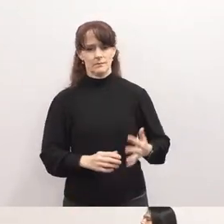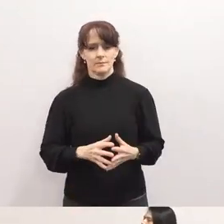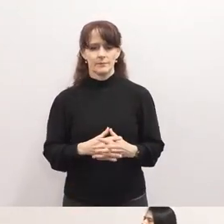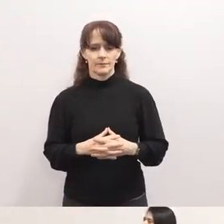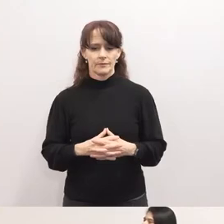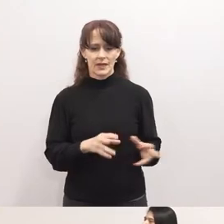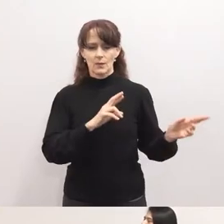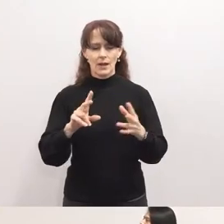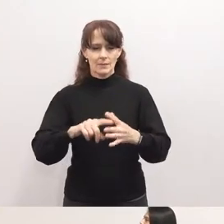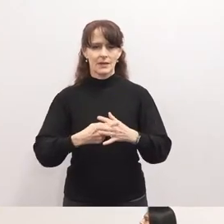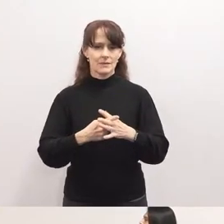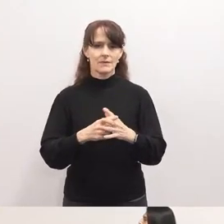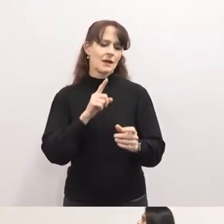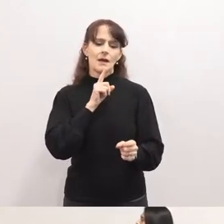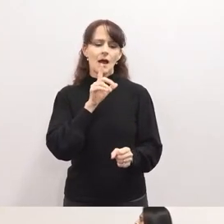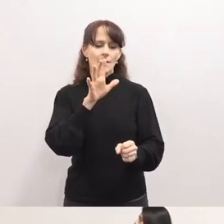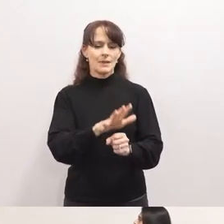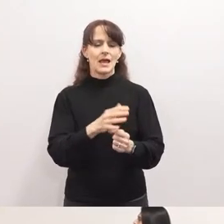Ready, begin.